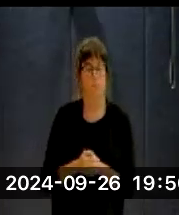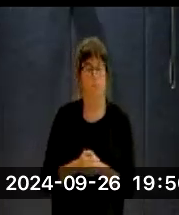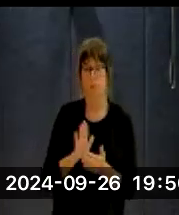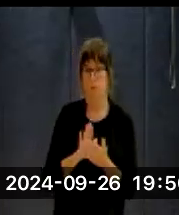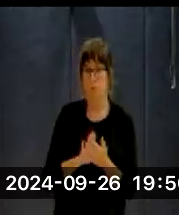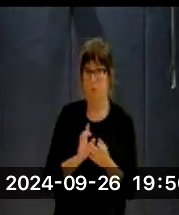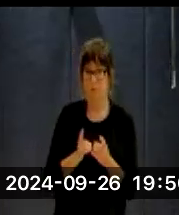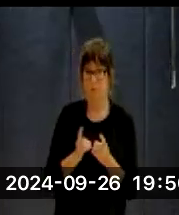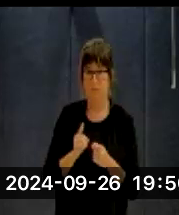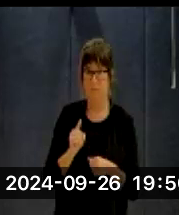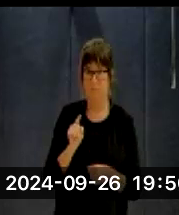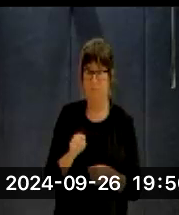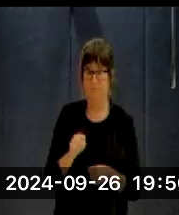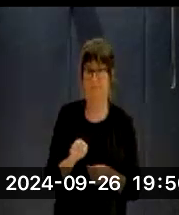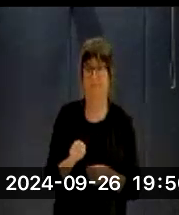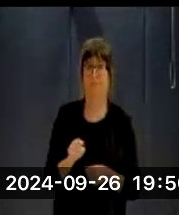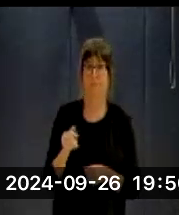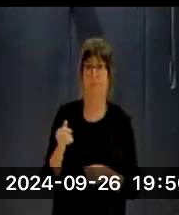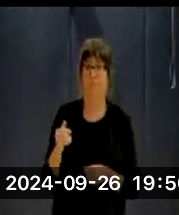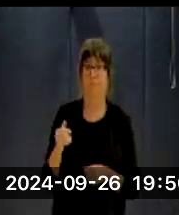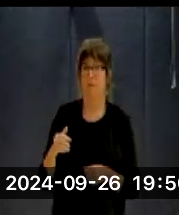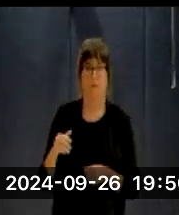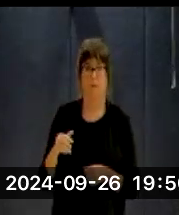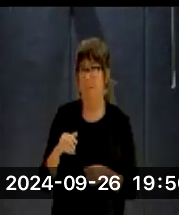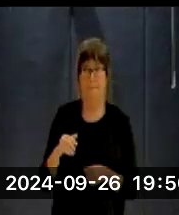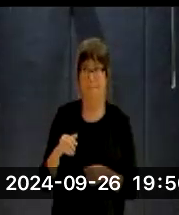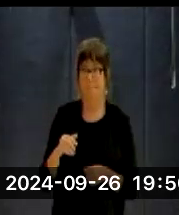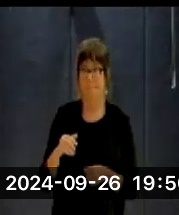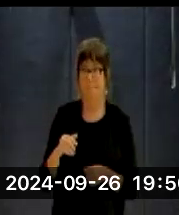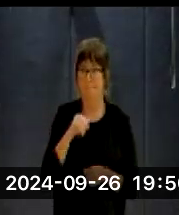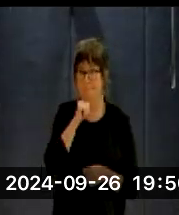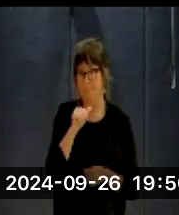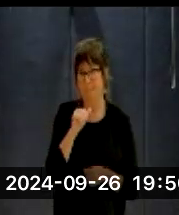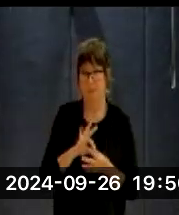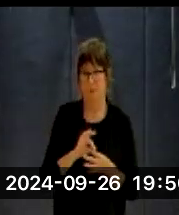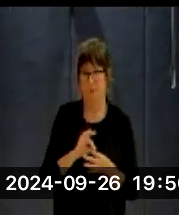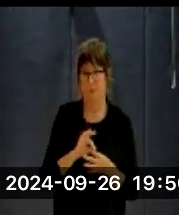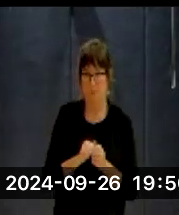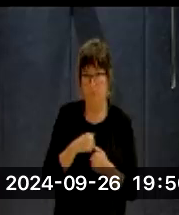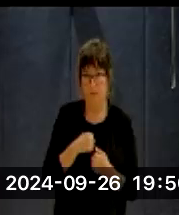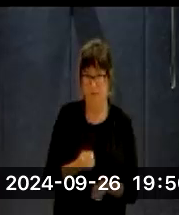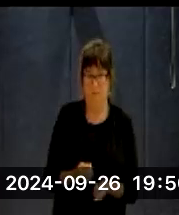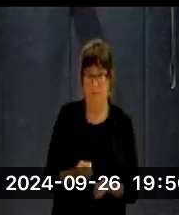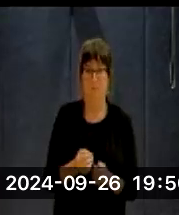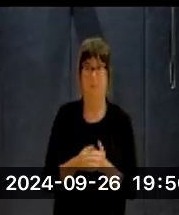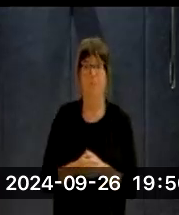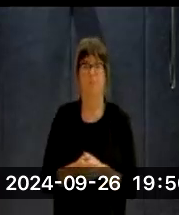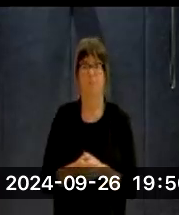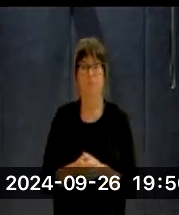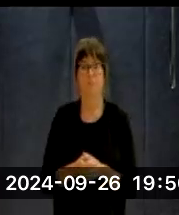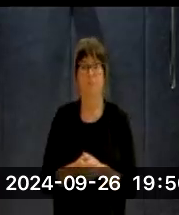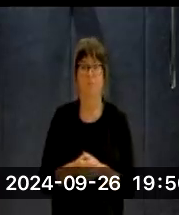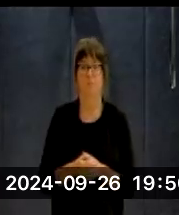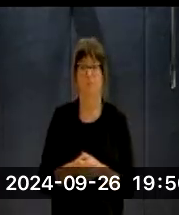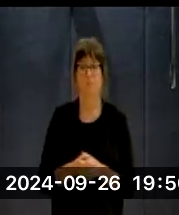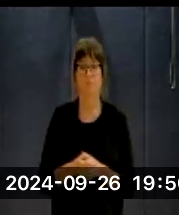district has not been collaboratively working with me. And I think